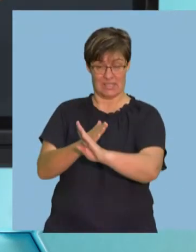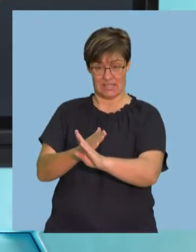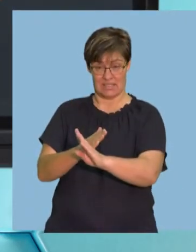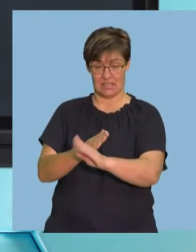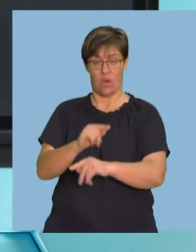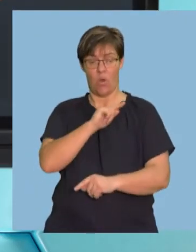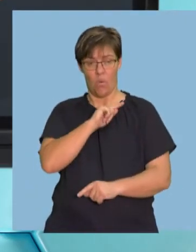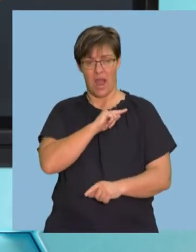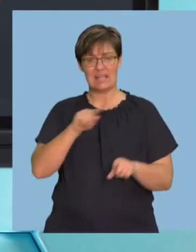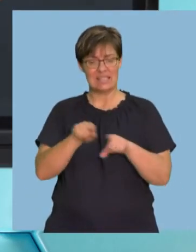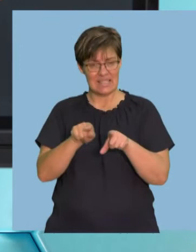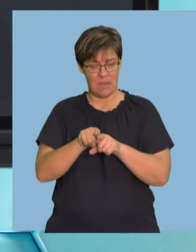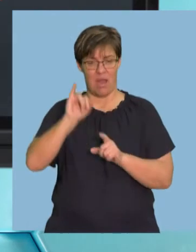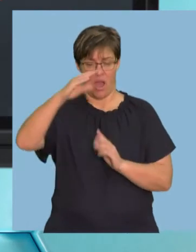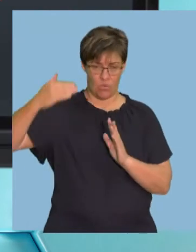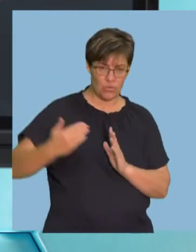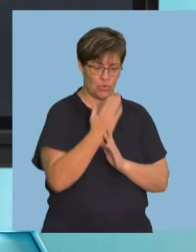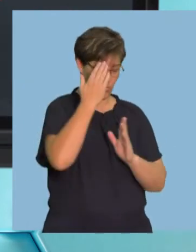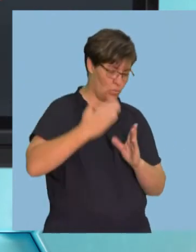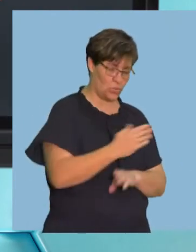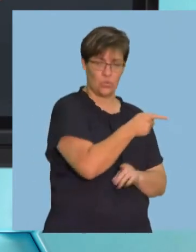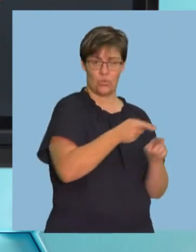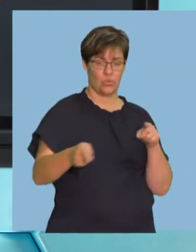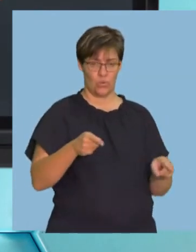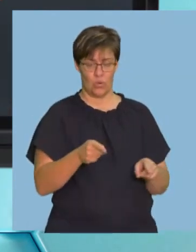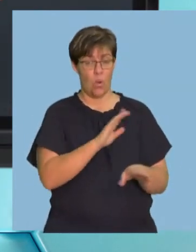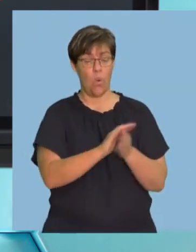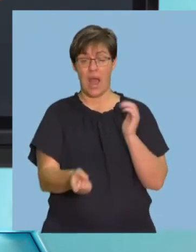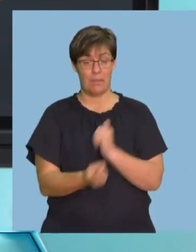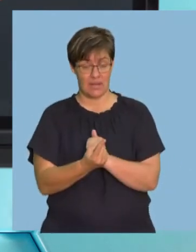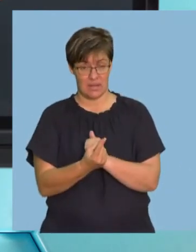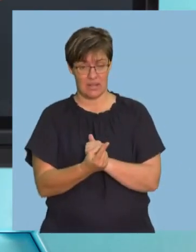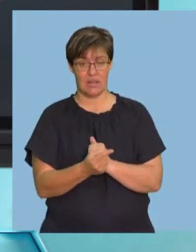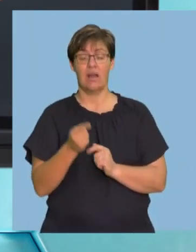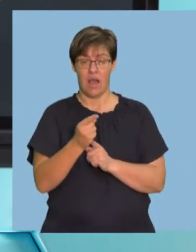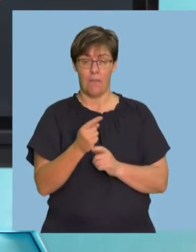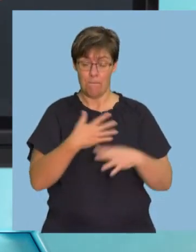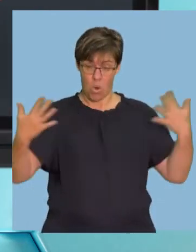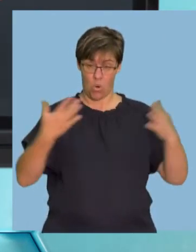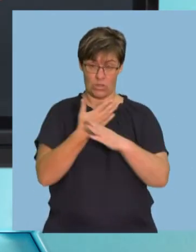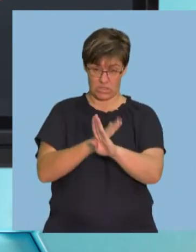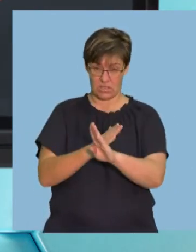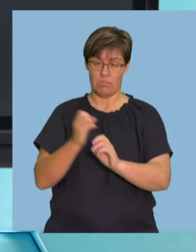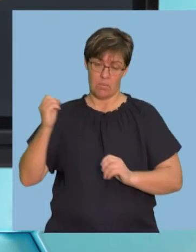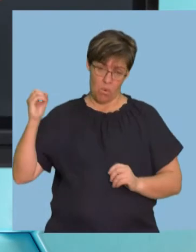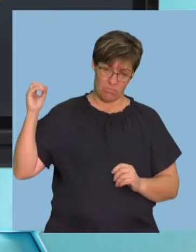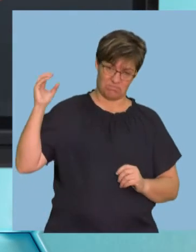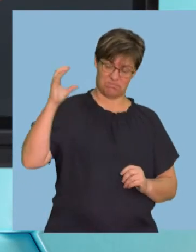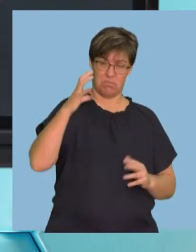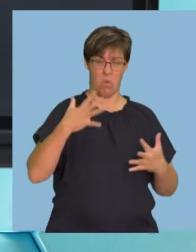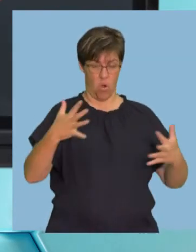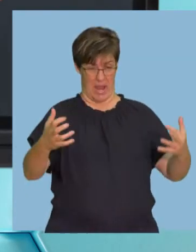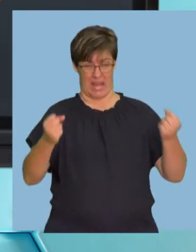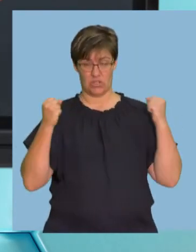okay, the one that has got a greater resistance, because the same current passes through each one of them, what's going to happen is that the one that has got